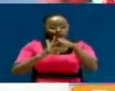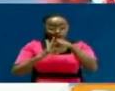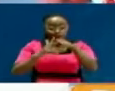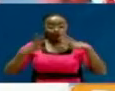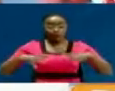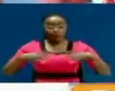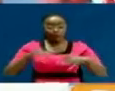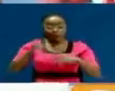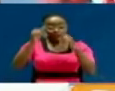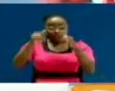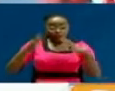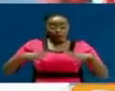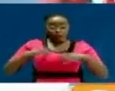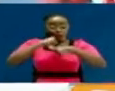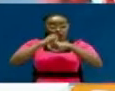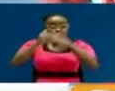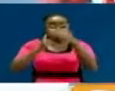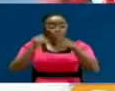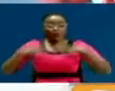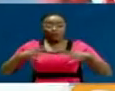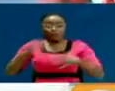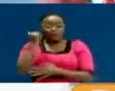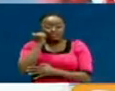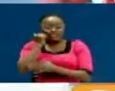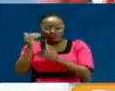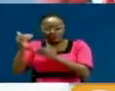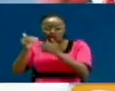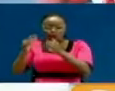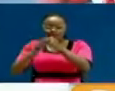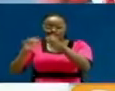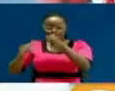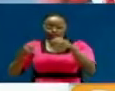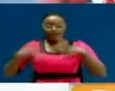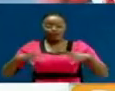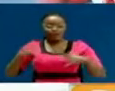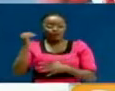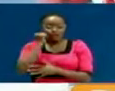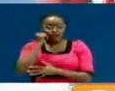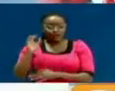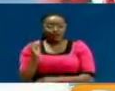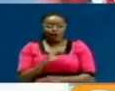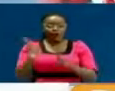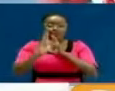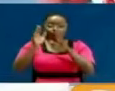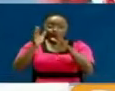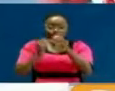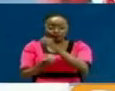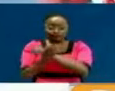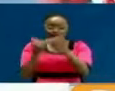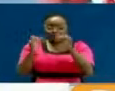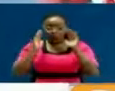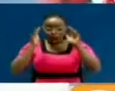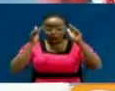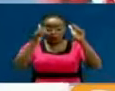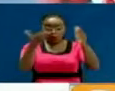474. This new numbers pushing total caseload closer to the 9,000 mark. As Chemutai Goin reports, attention now